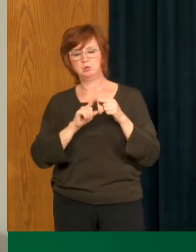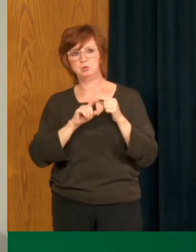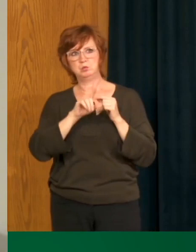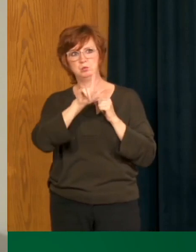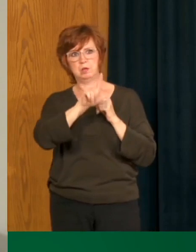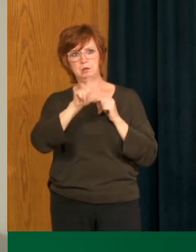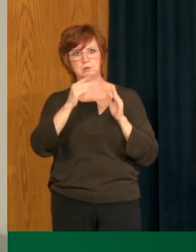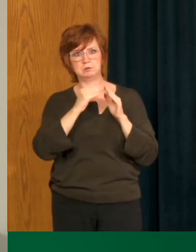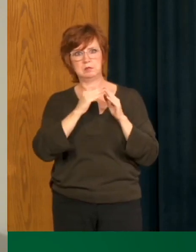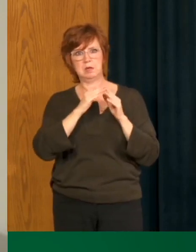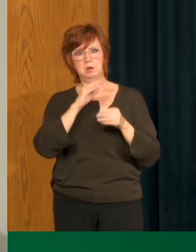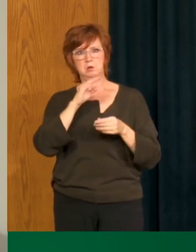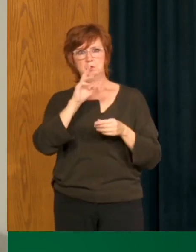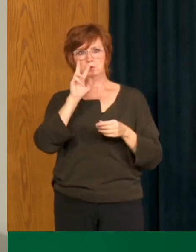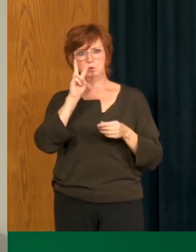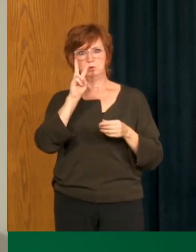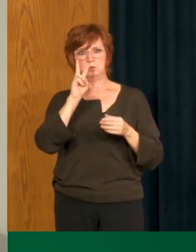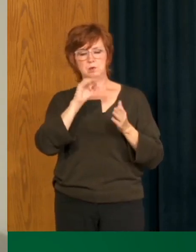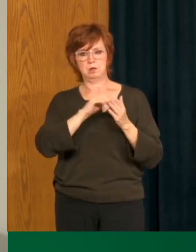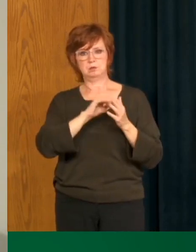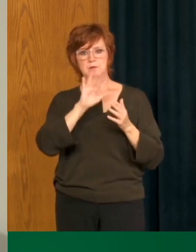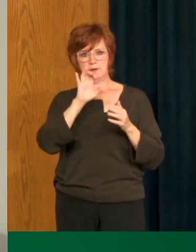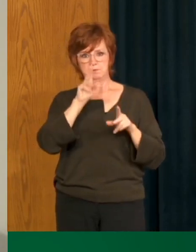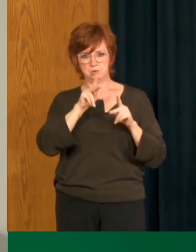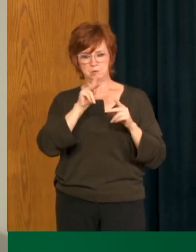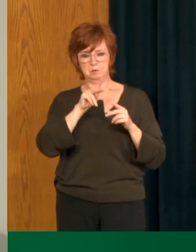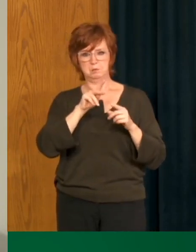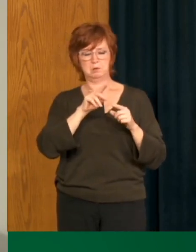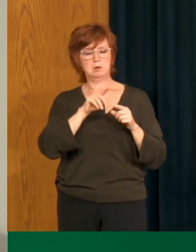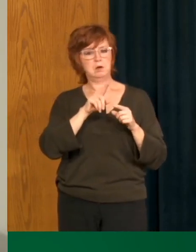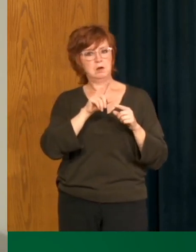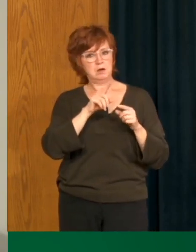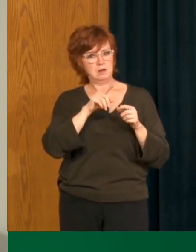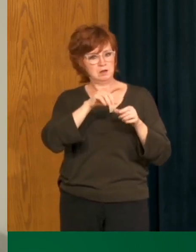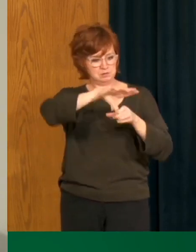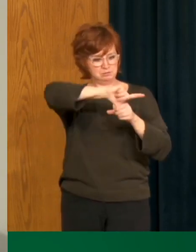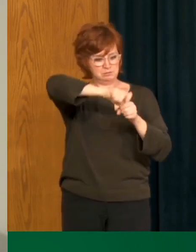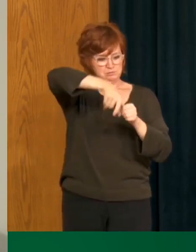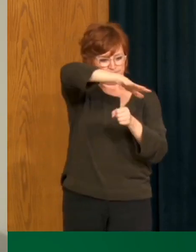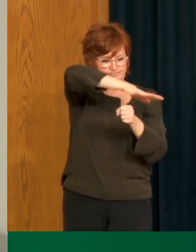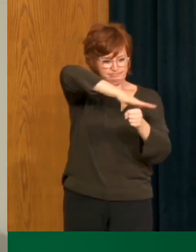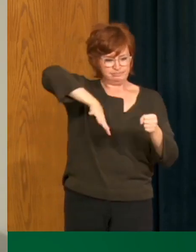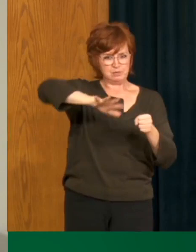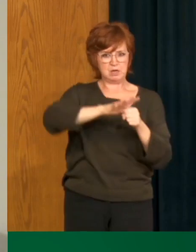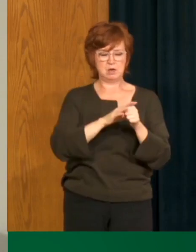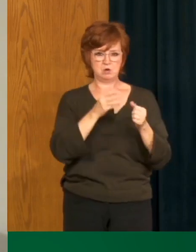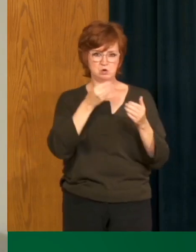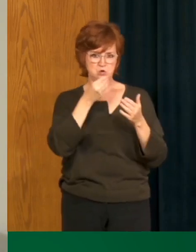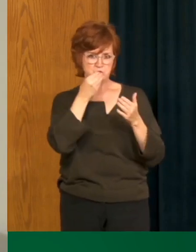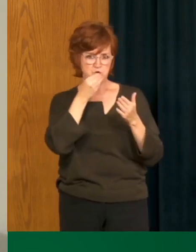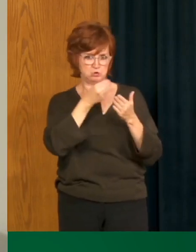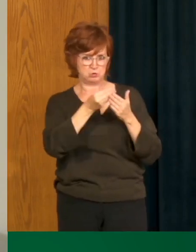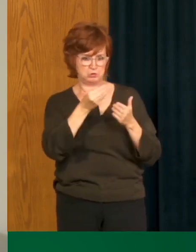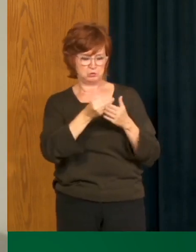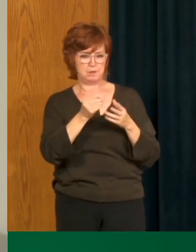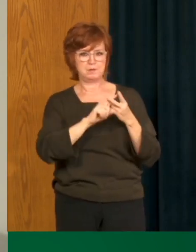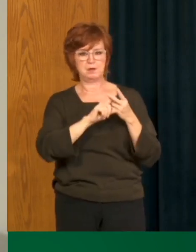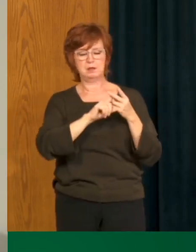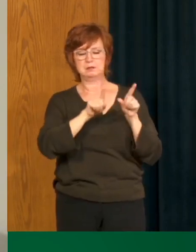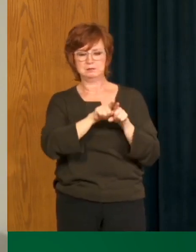Laloche. And those communities had interdependencies for grocery shopping, for medical care. So there was a need to